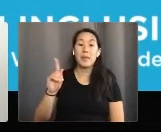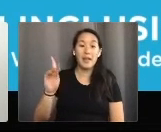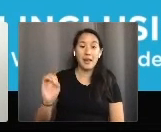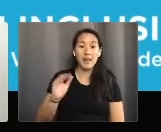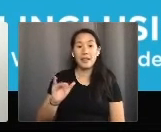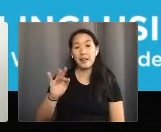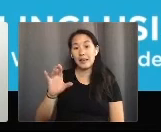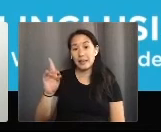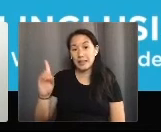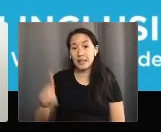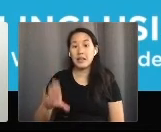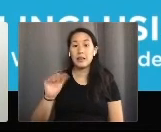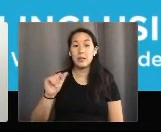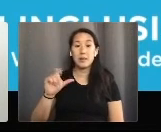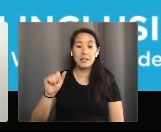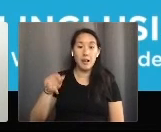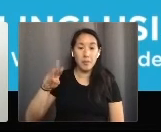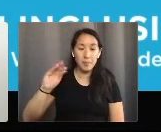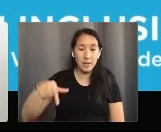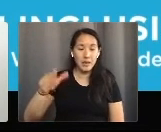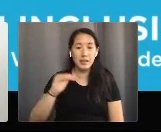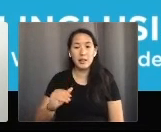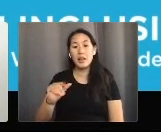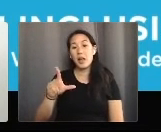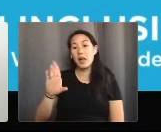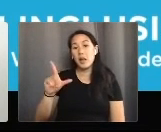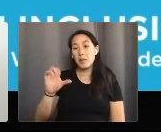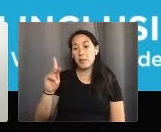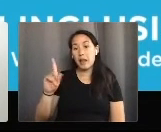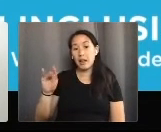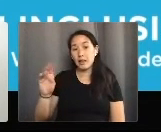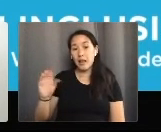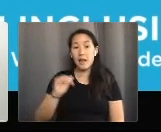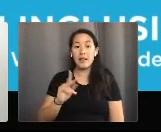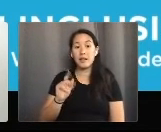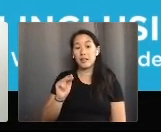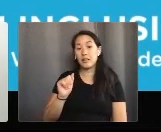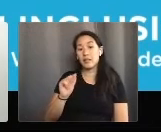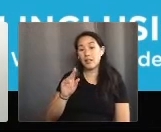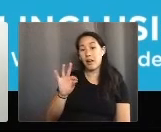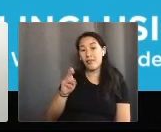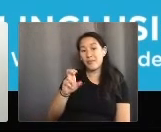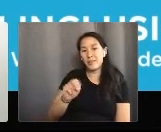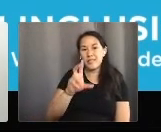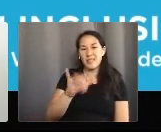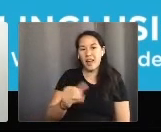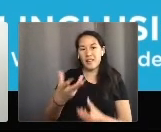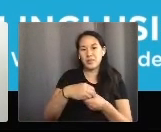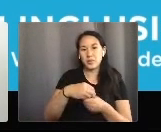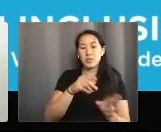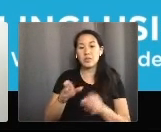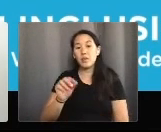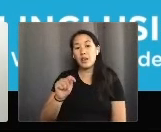the Kauffman Foundation, which is sponsoring the Inclusive Innovation Track, and Twilio and